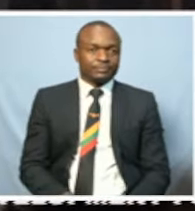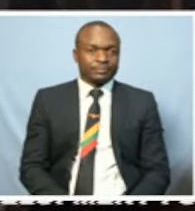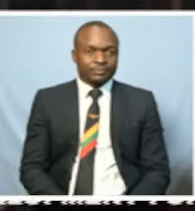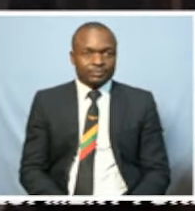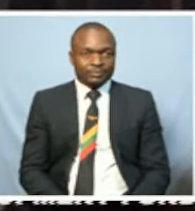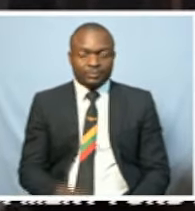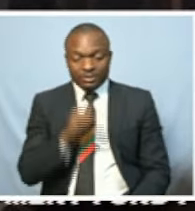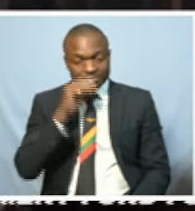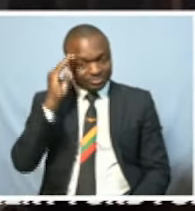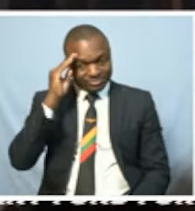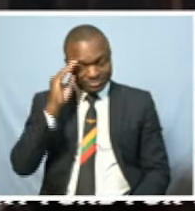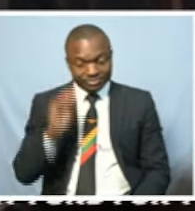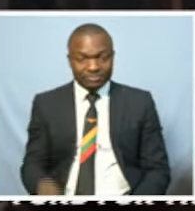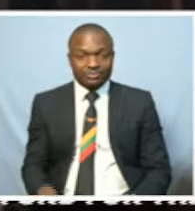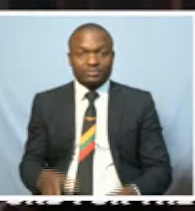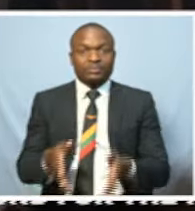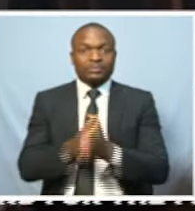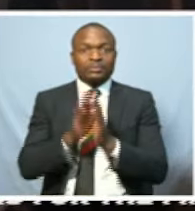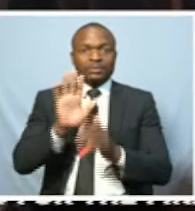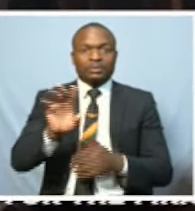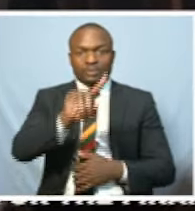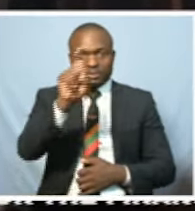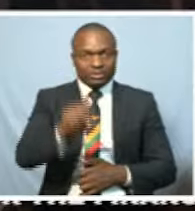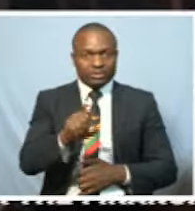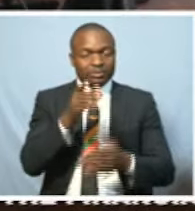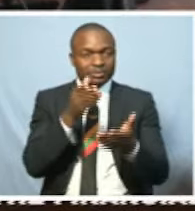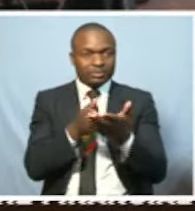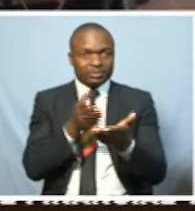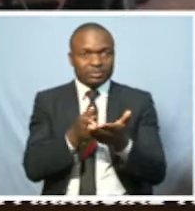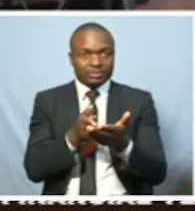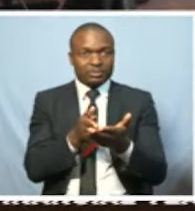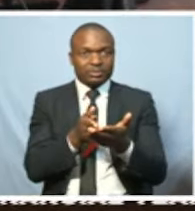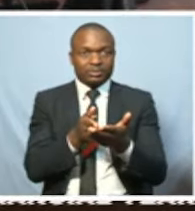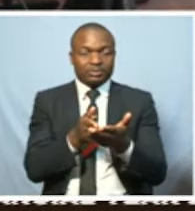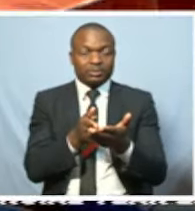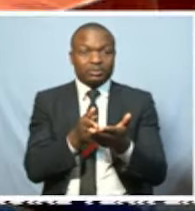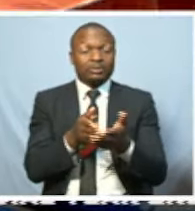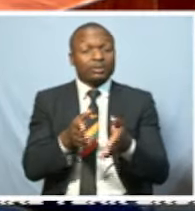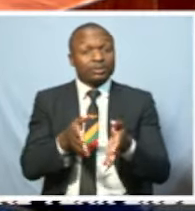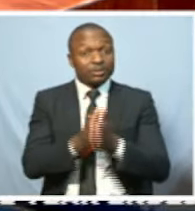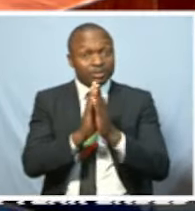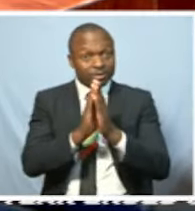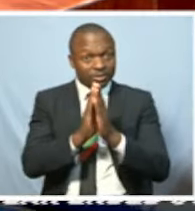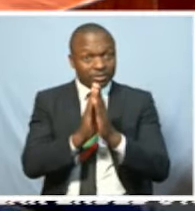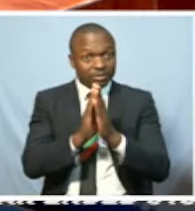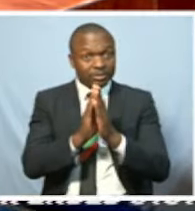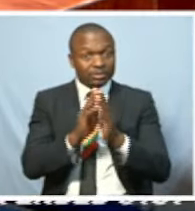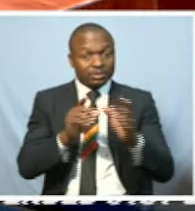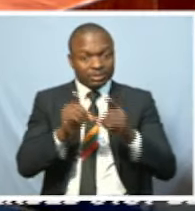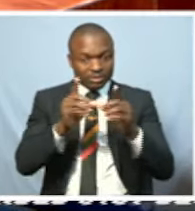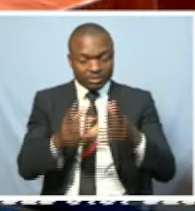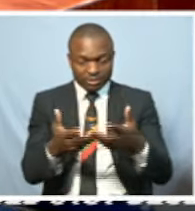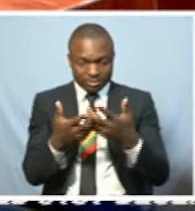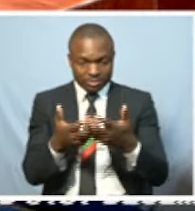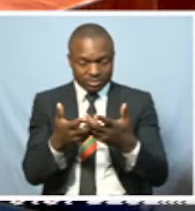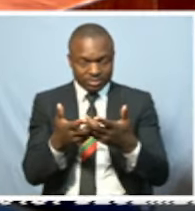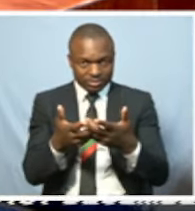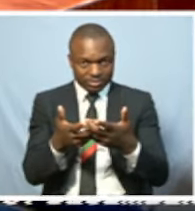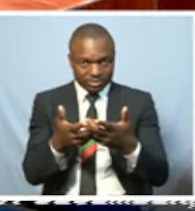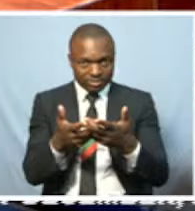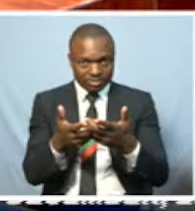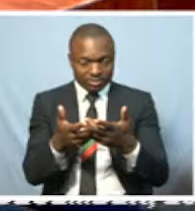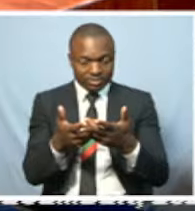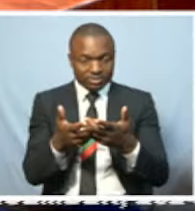I don't know. Ask your question, Honorable. This kind of efficiency ask the director engineering the right